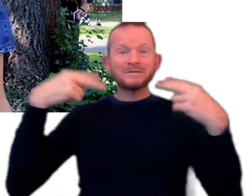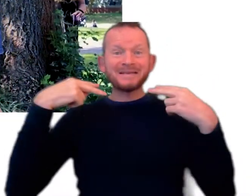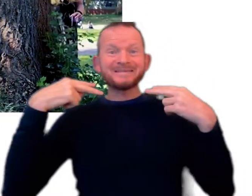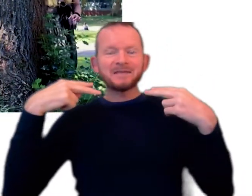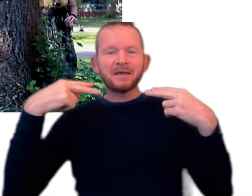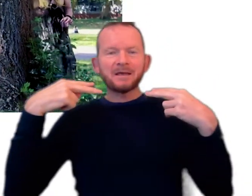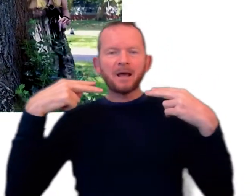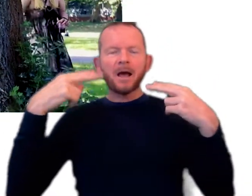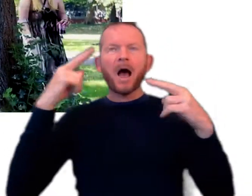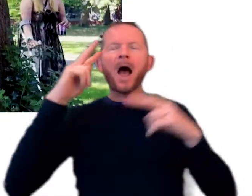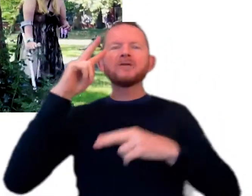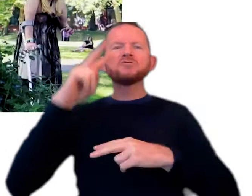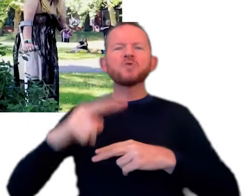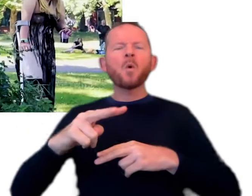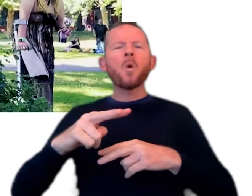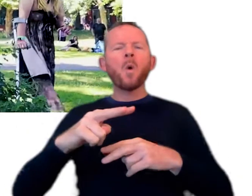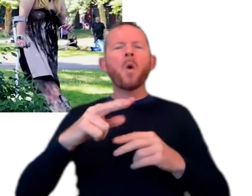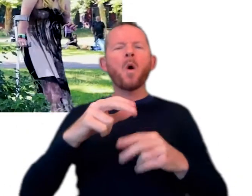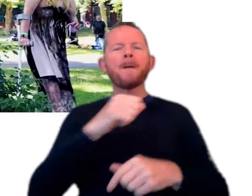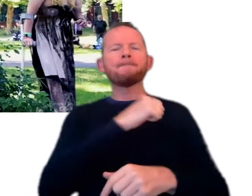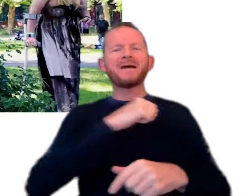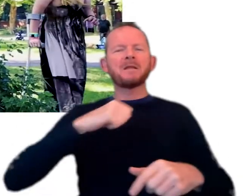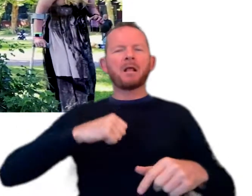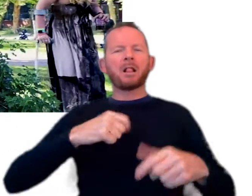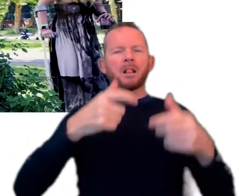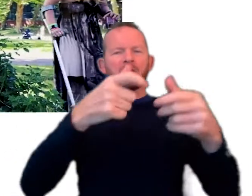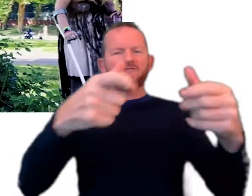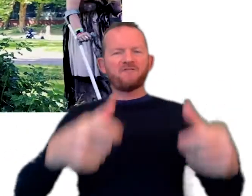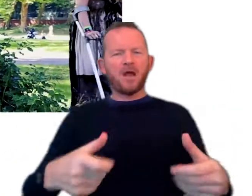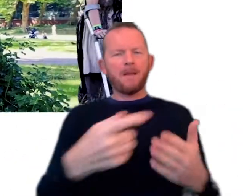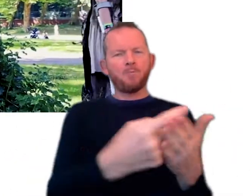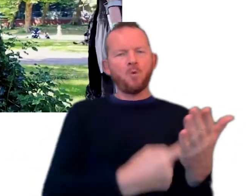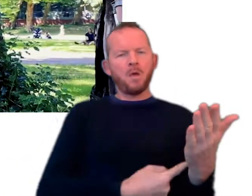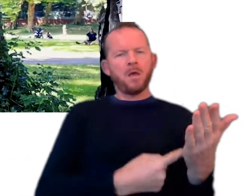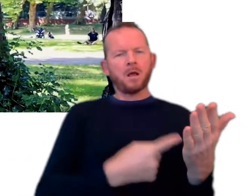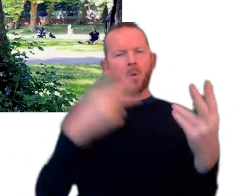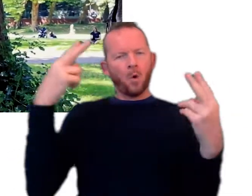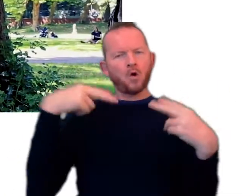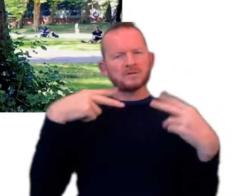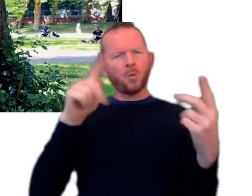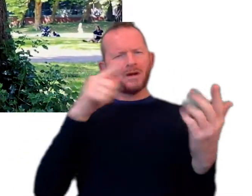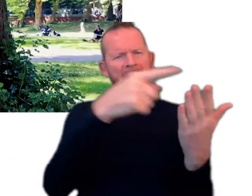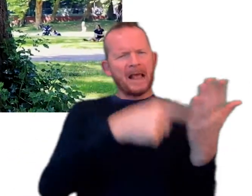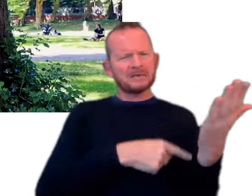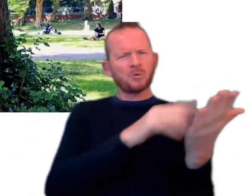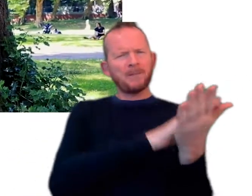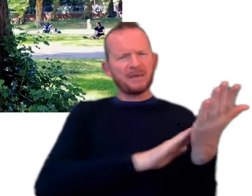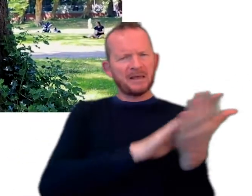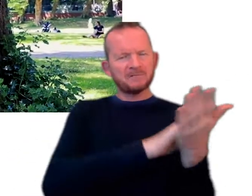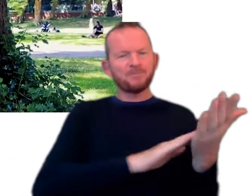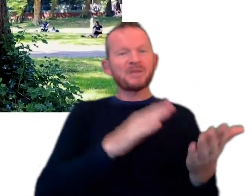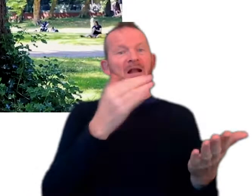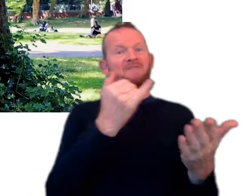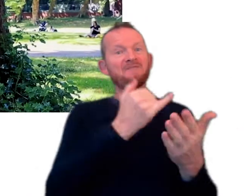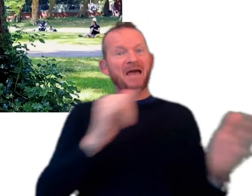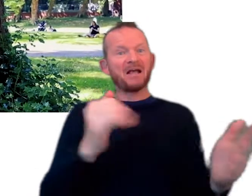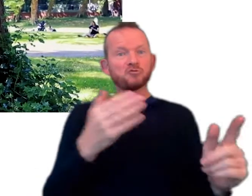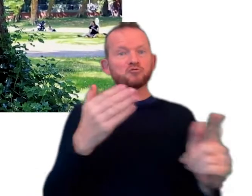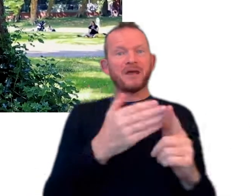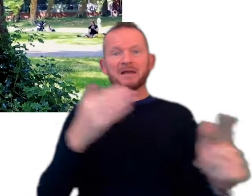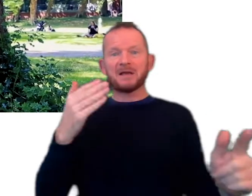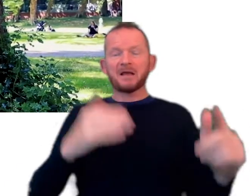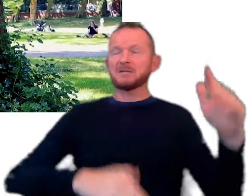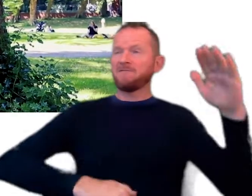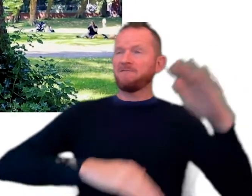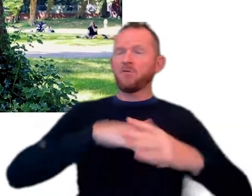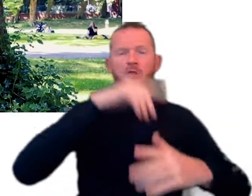I saw the medical framework of what autistic is, and I saw how it fails to recognise the full diversity